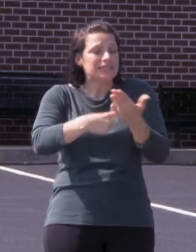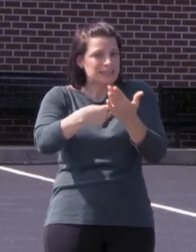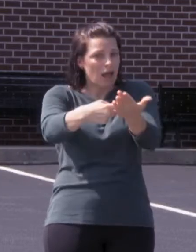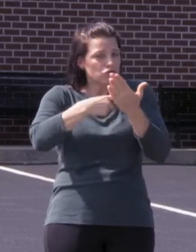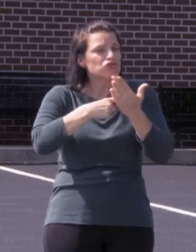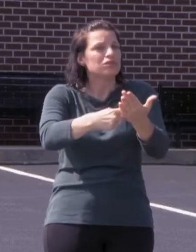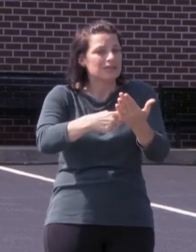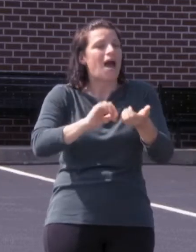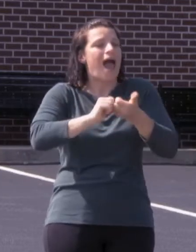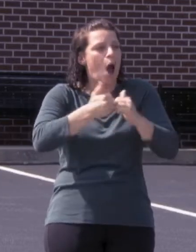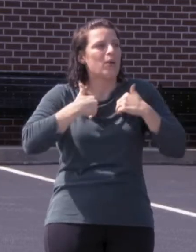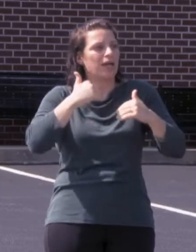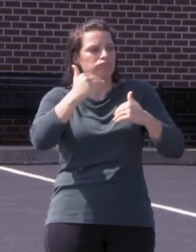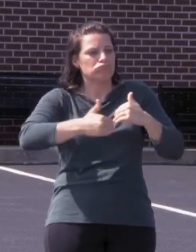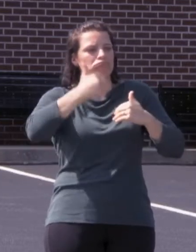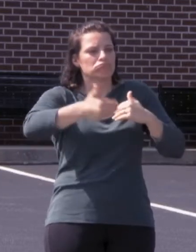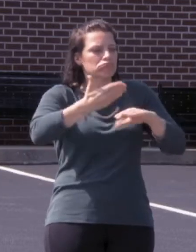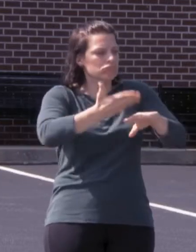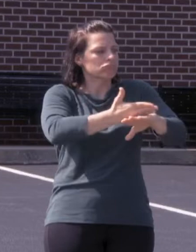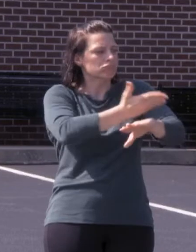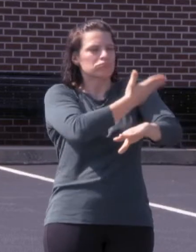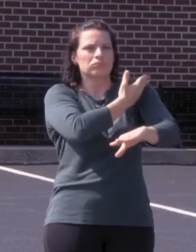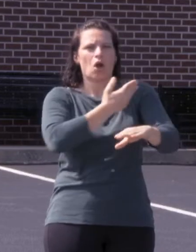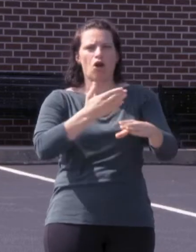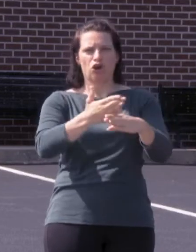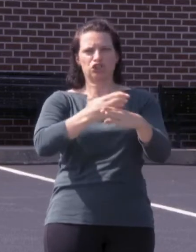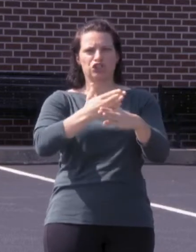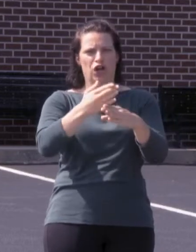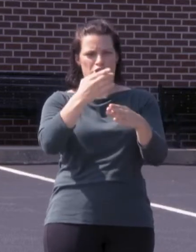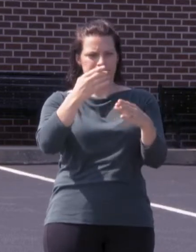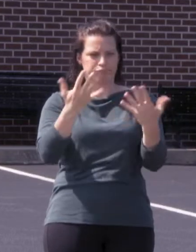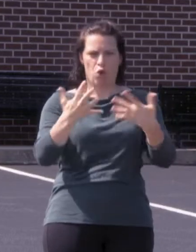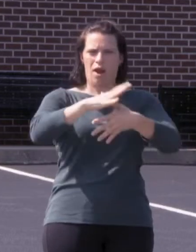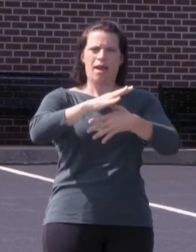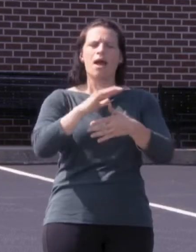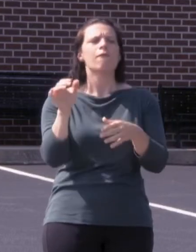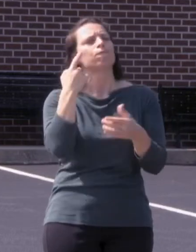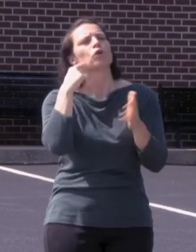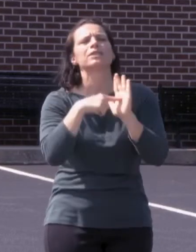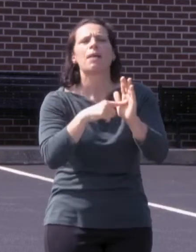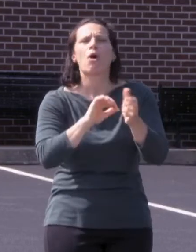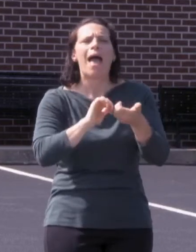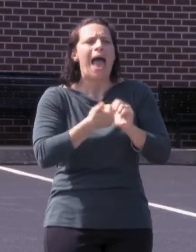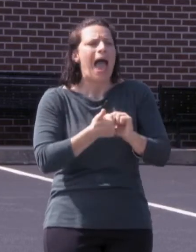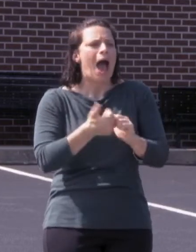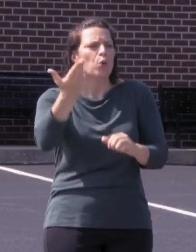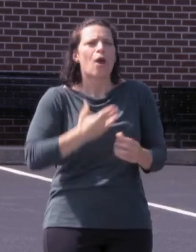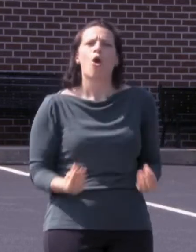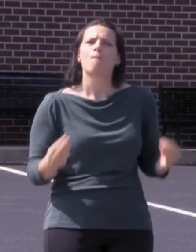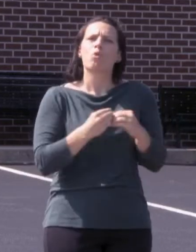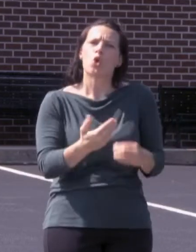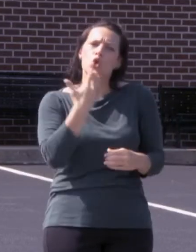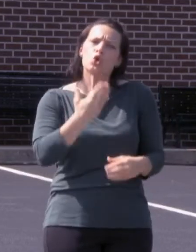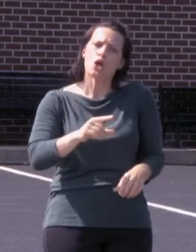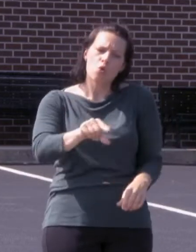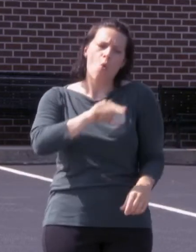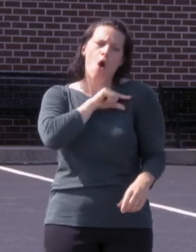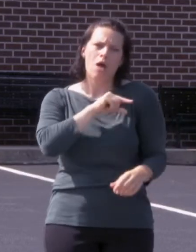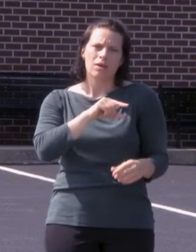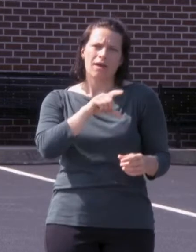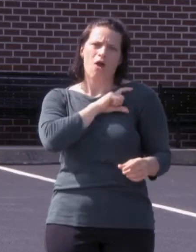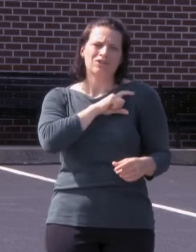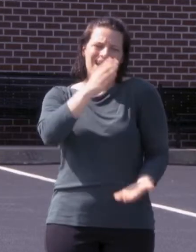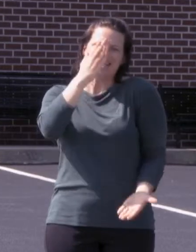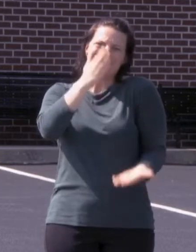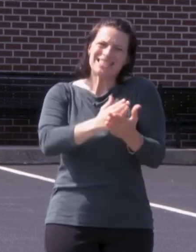keep moving forward on our shared priorities. Like, how do we get more good officers and people who can stop